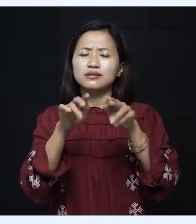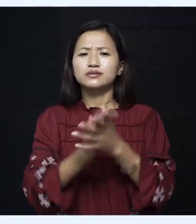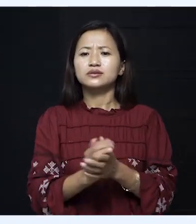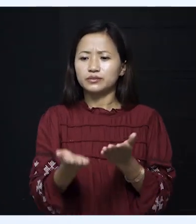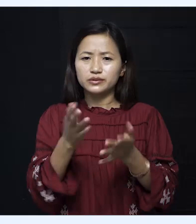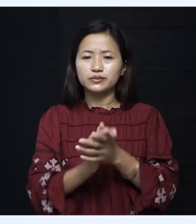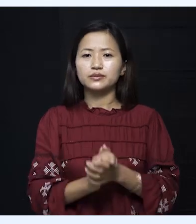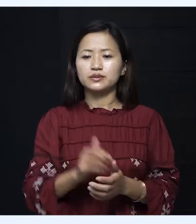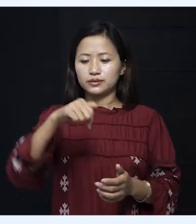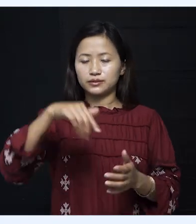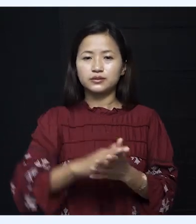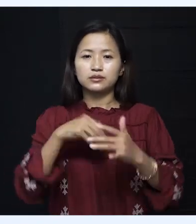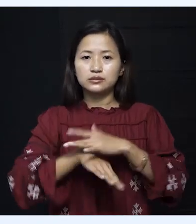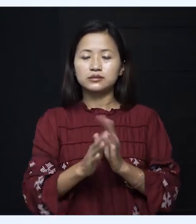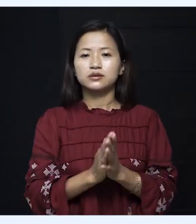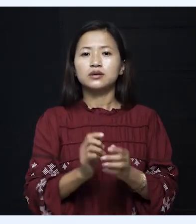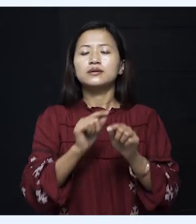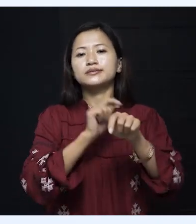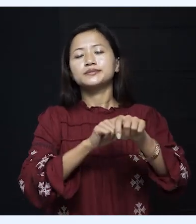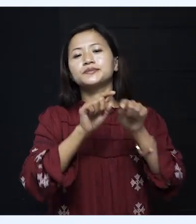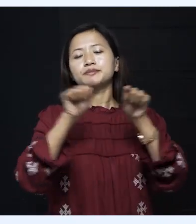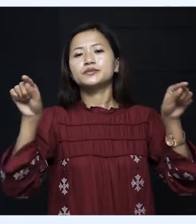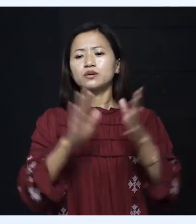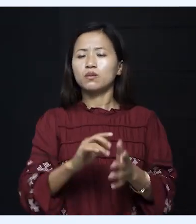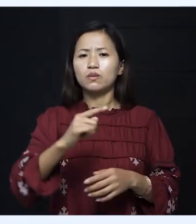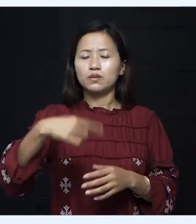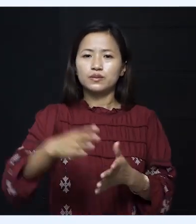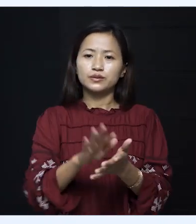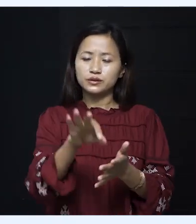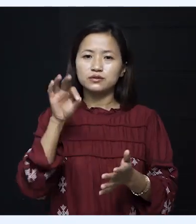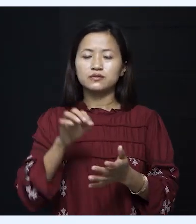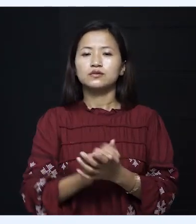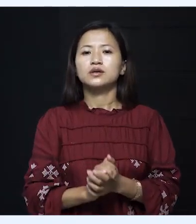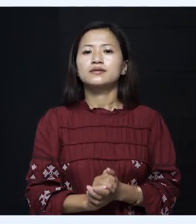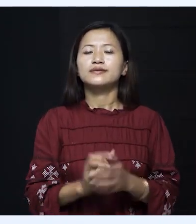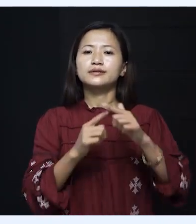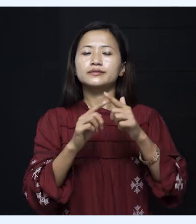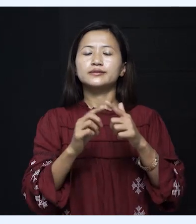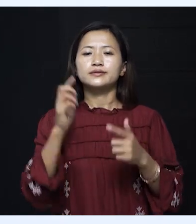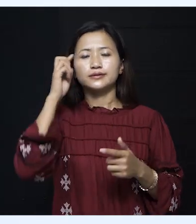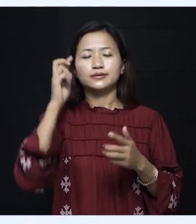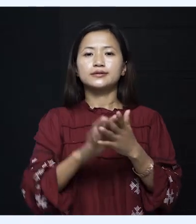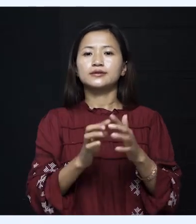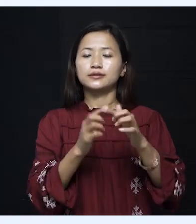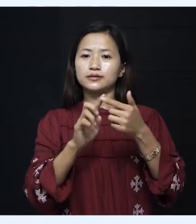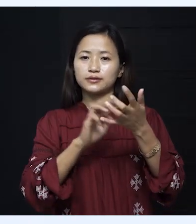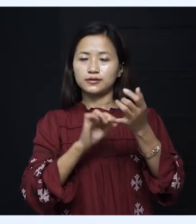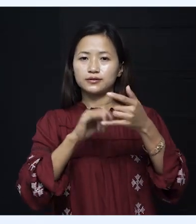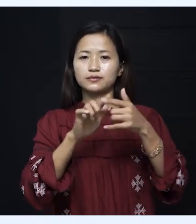Remember, under the present timeline, we always find the tenses relevance